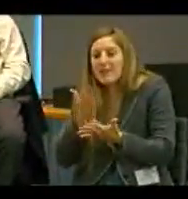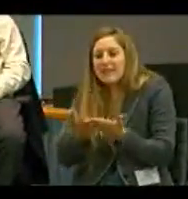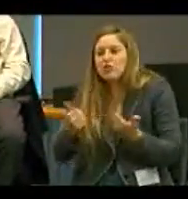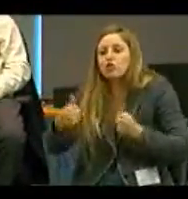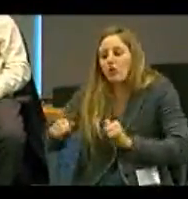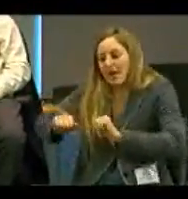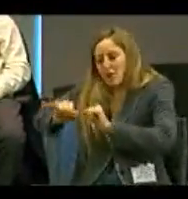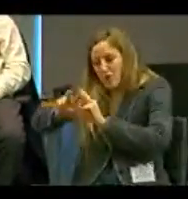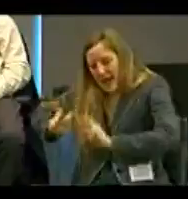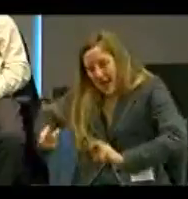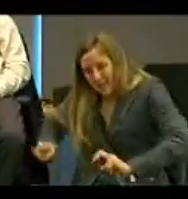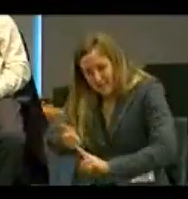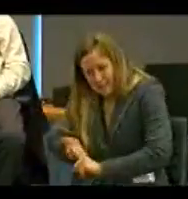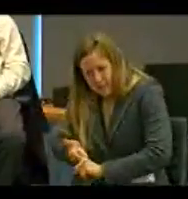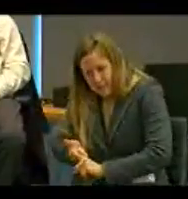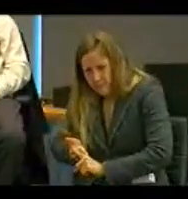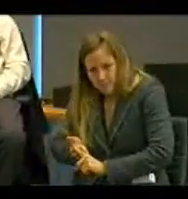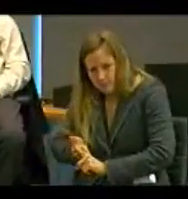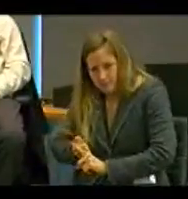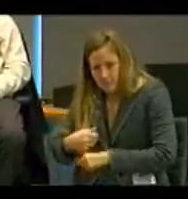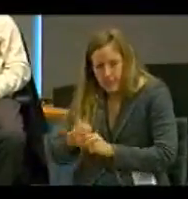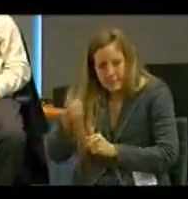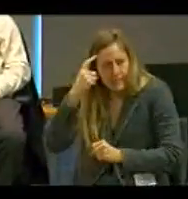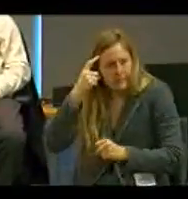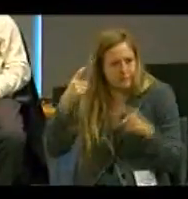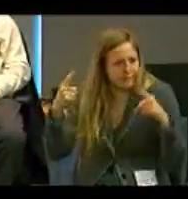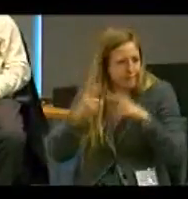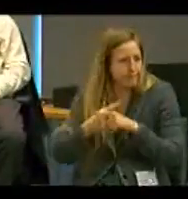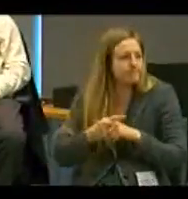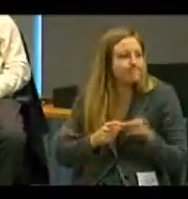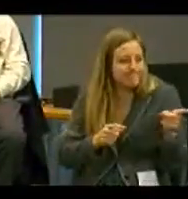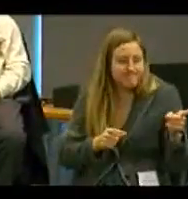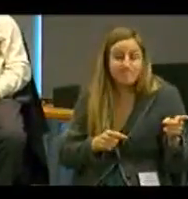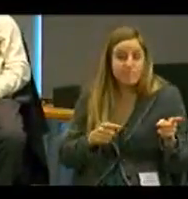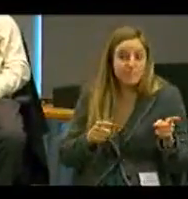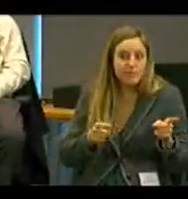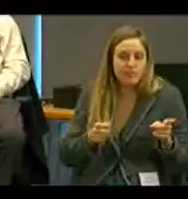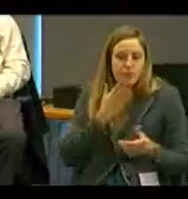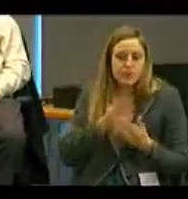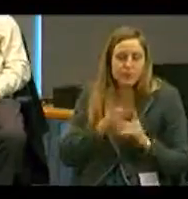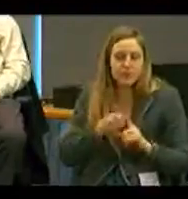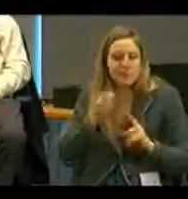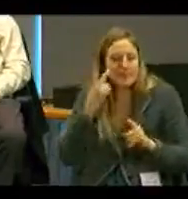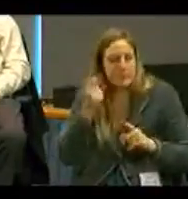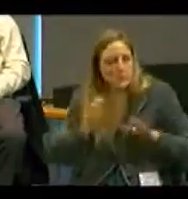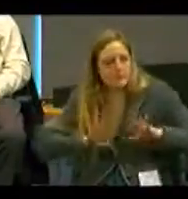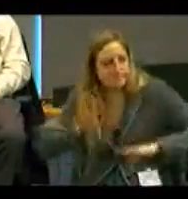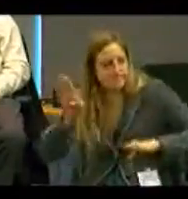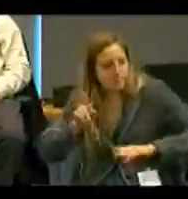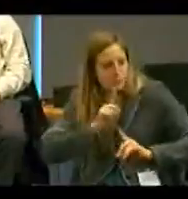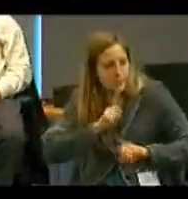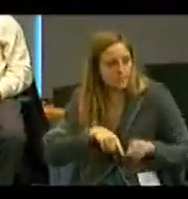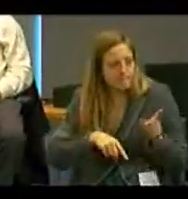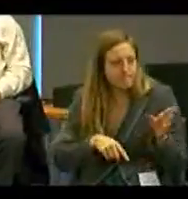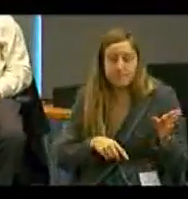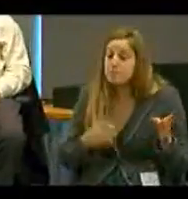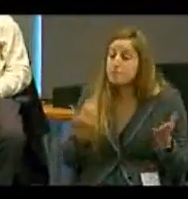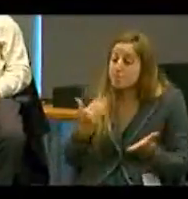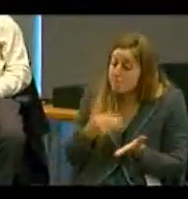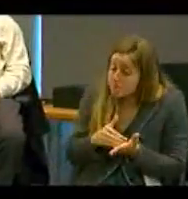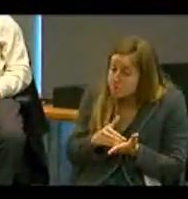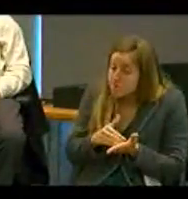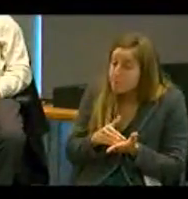analysis. Multiple commissioners with questions pending, but I see that you want to get in. So again, the bias could